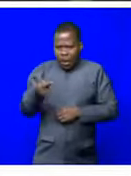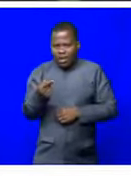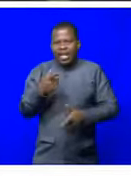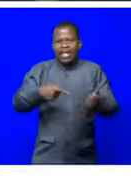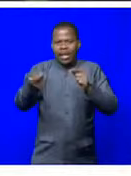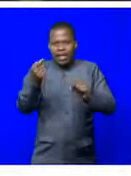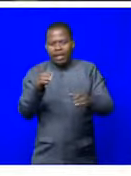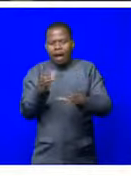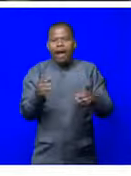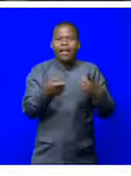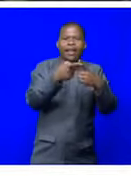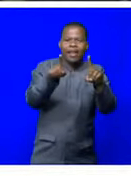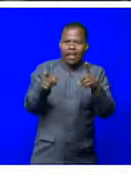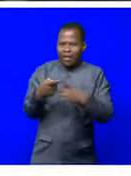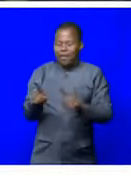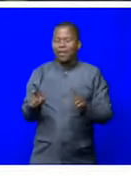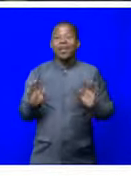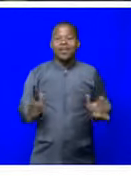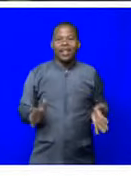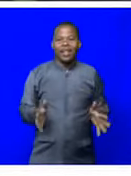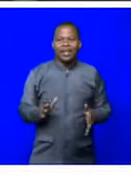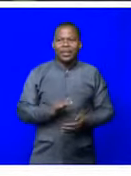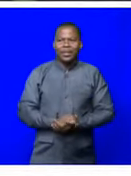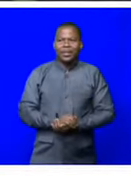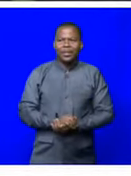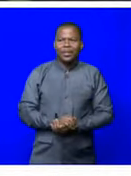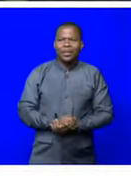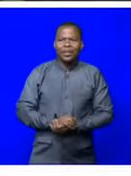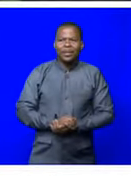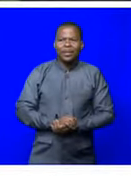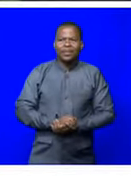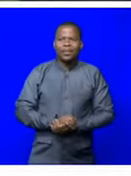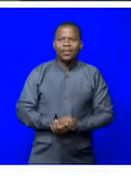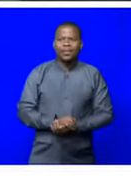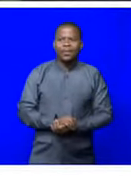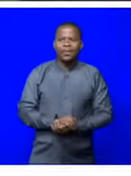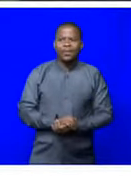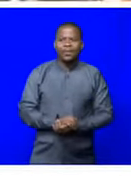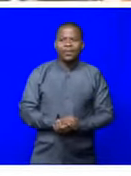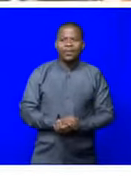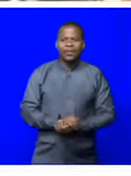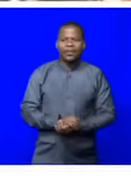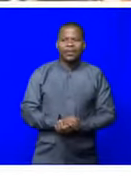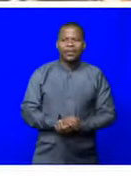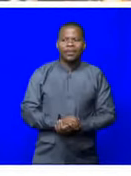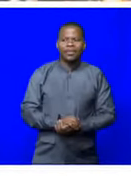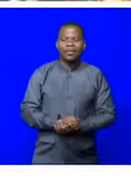lehlukene Tindzaba Eswatini TV kubika Nelson Ndlangamandla kunambongwa Dube Mbabane.